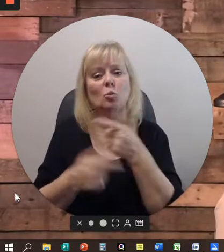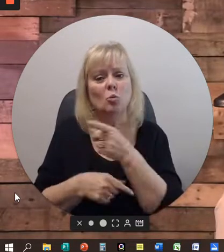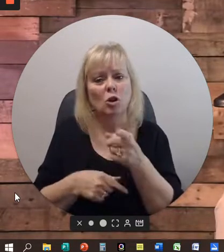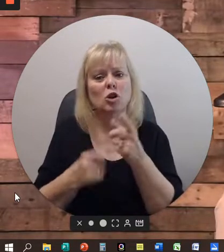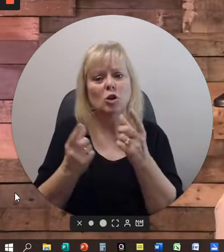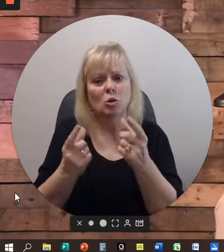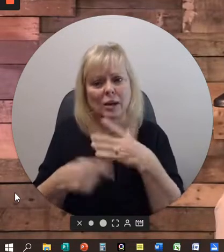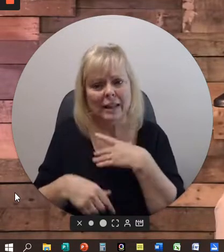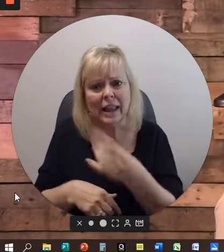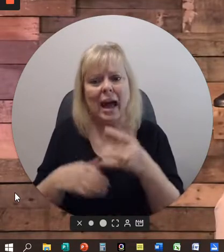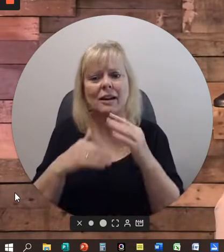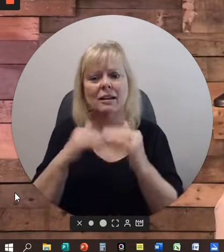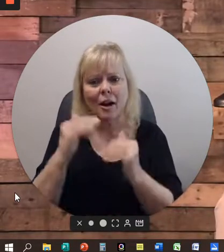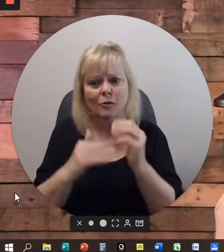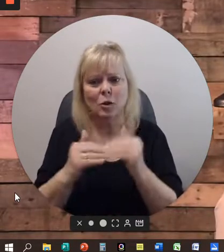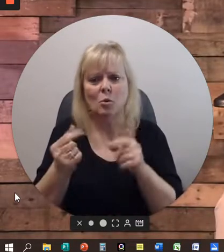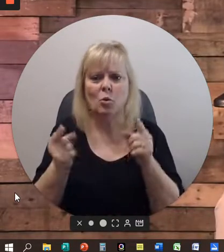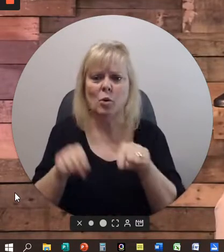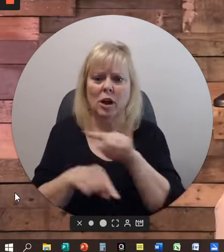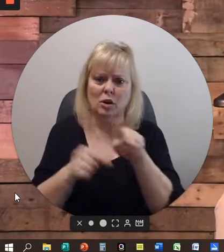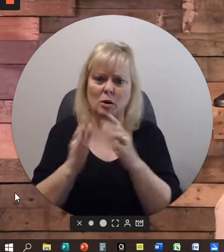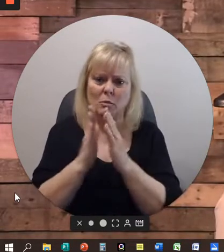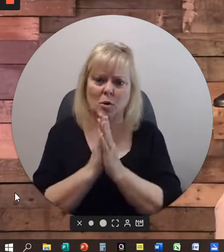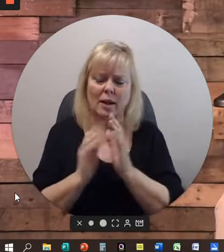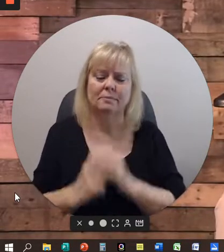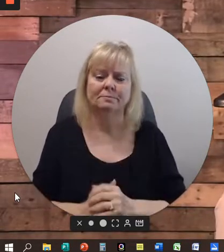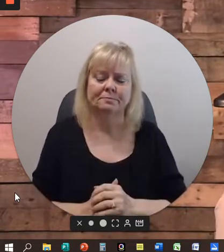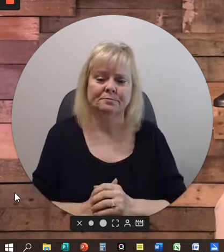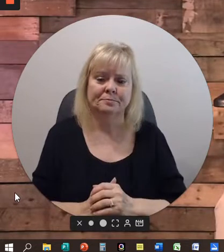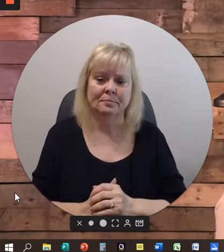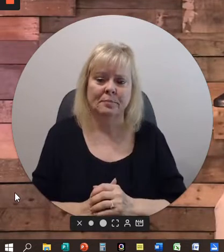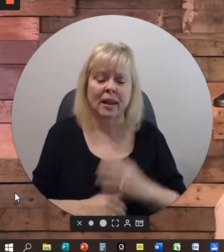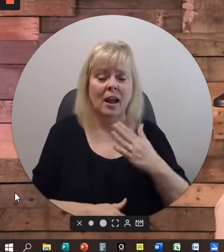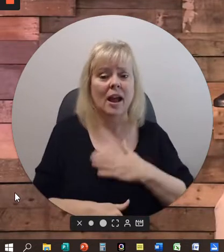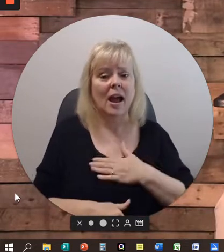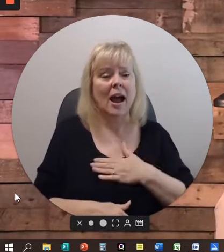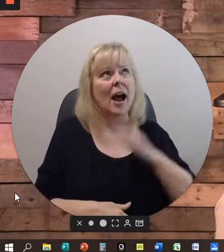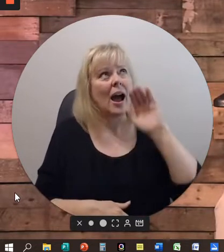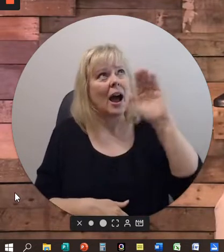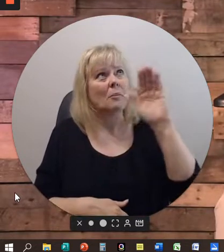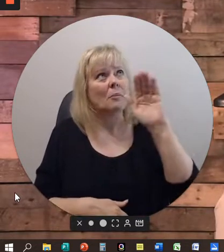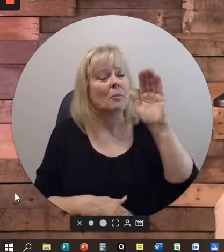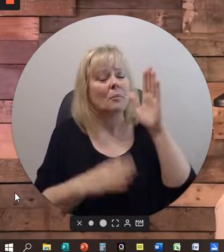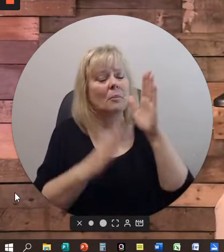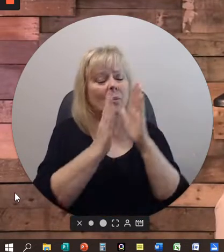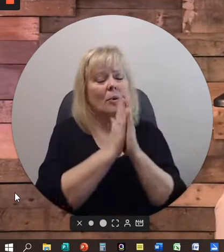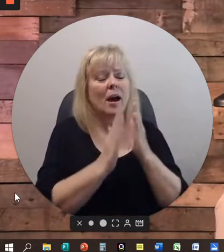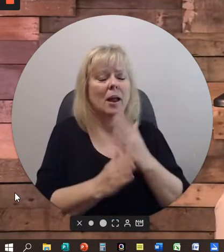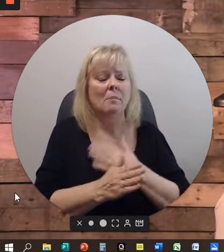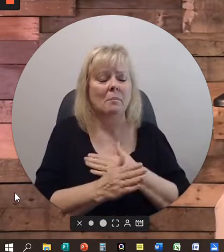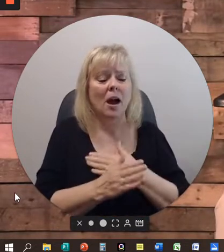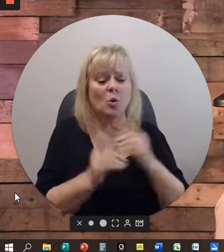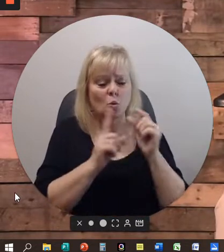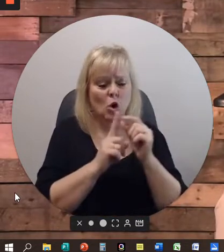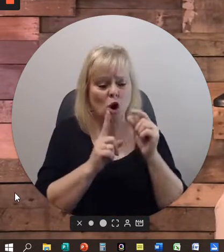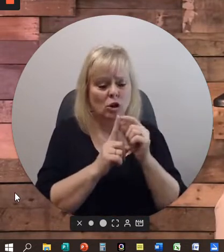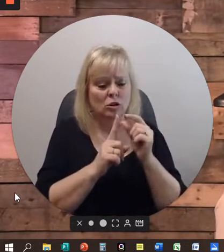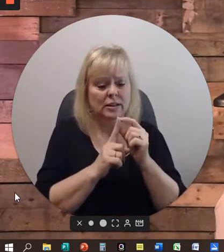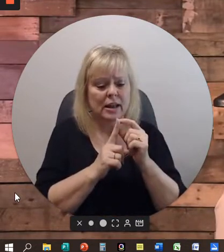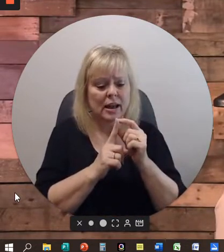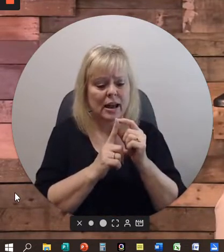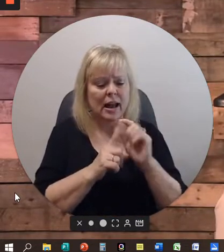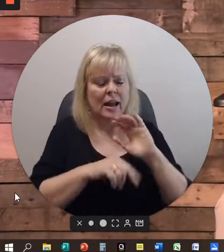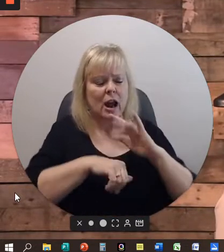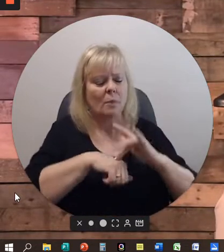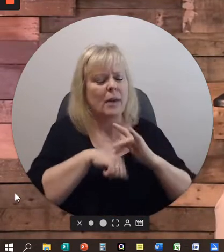Creator God, may the words of my mouth and the meditations of our hearts together be acceptable in your sight. For